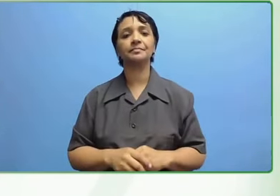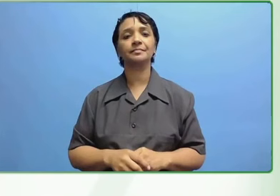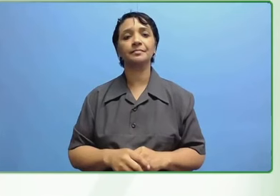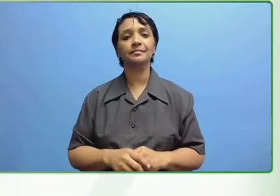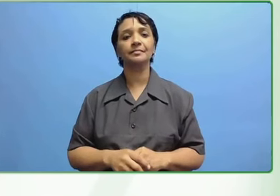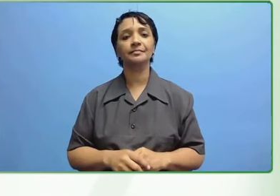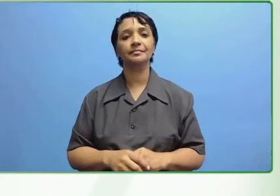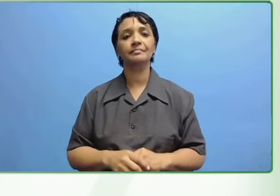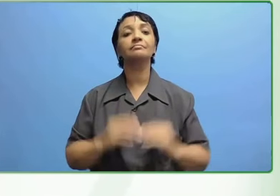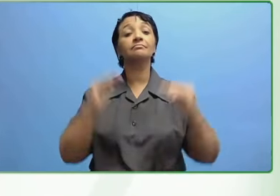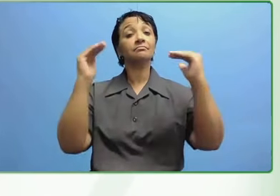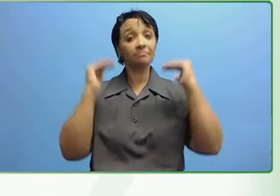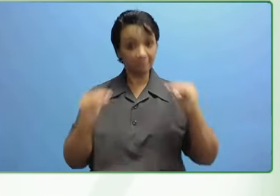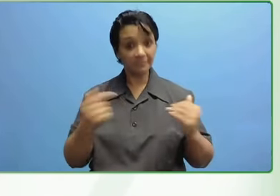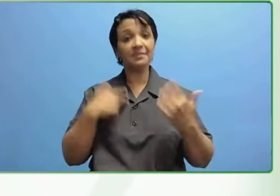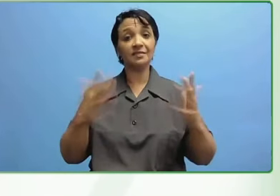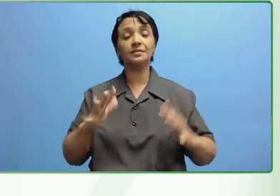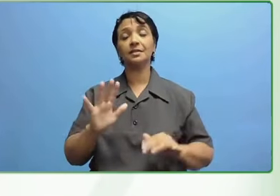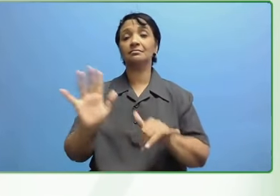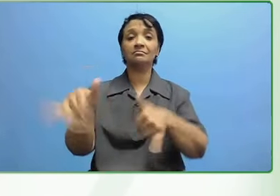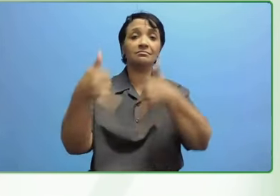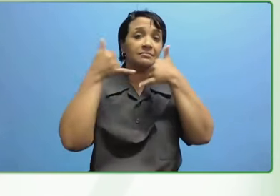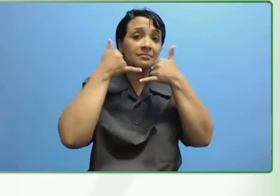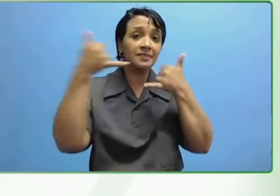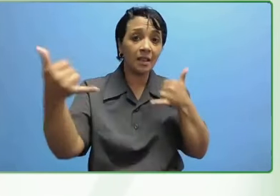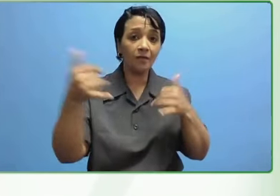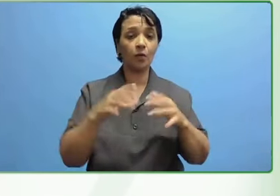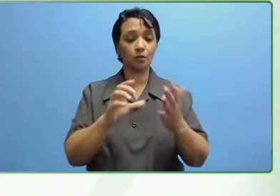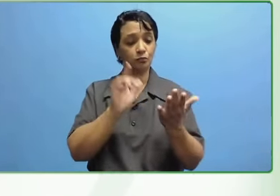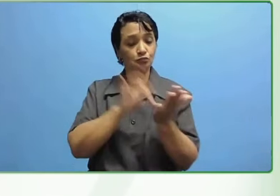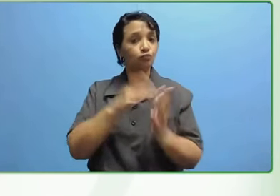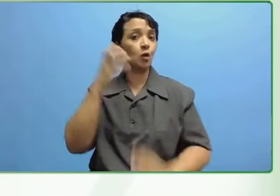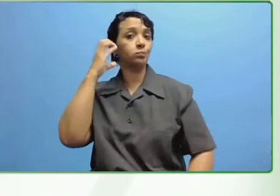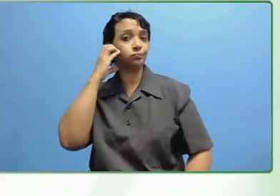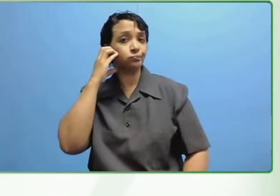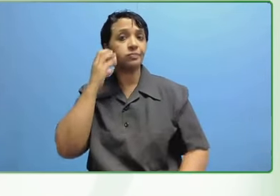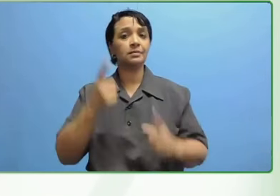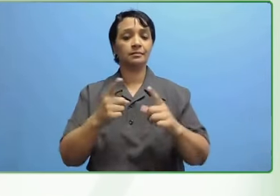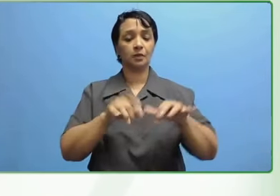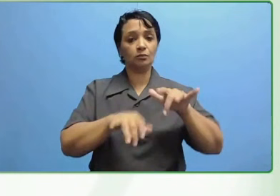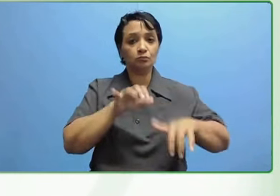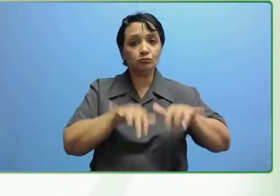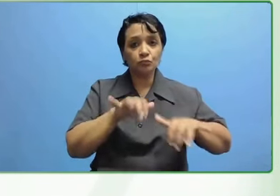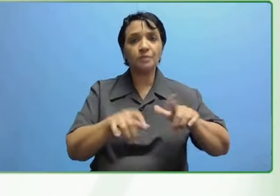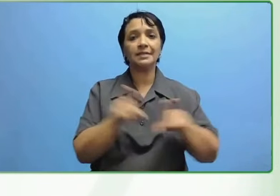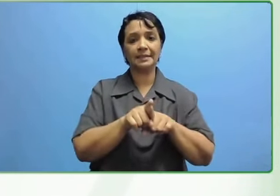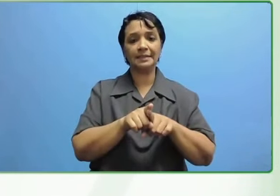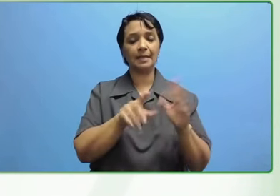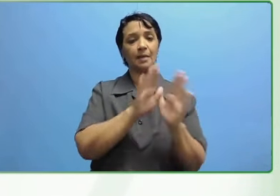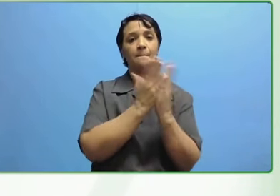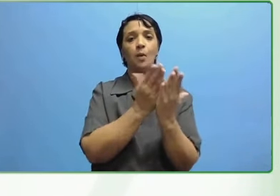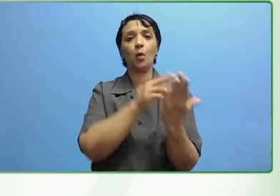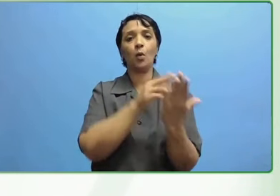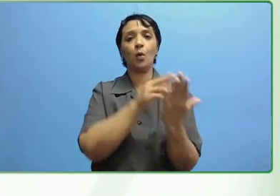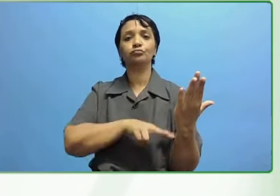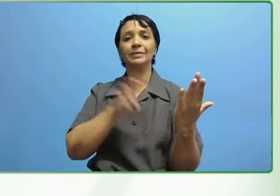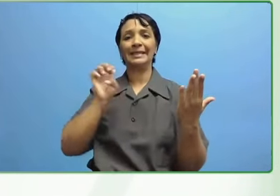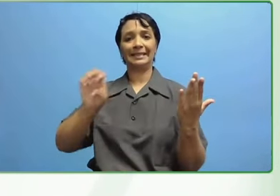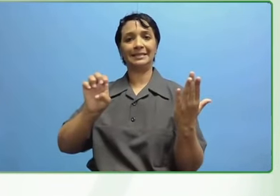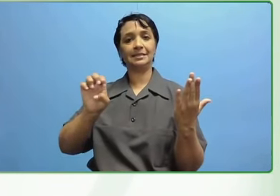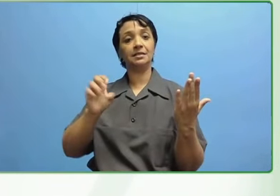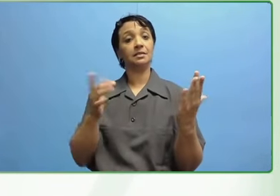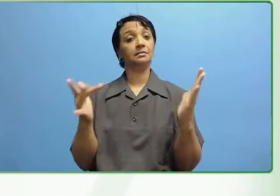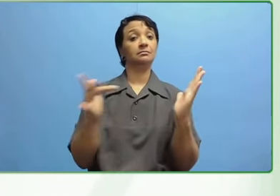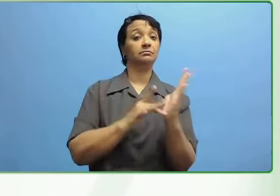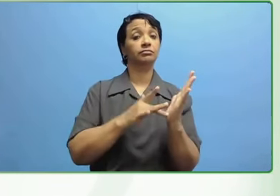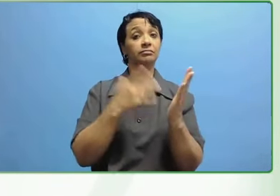said, the telephones, the computers, and also the e-readers. Whenever there is a dedicated e-reader for